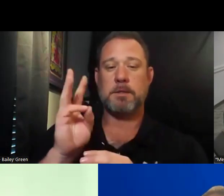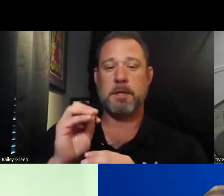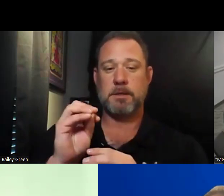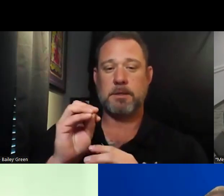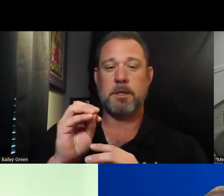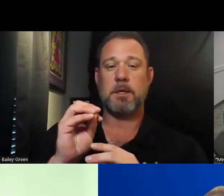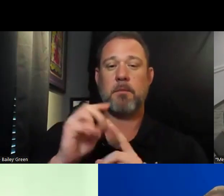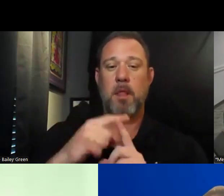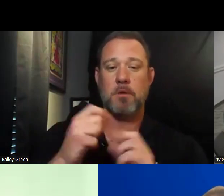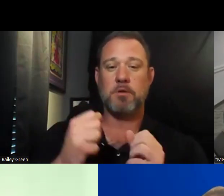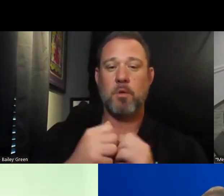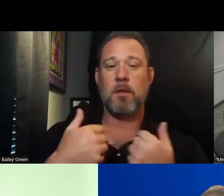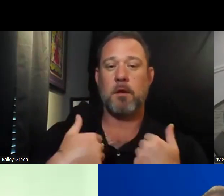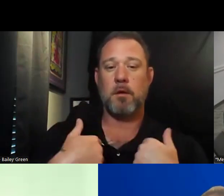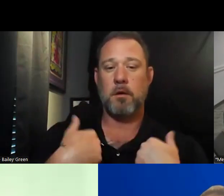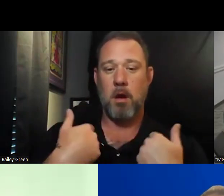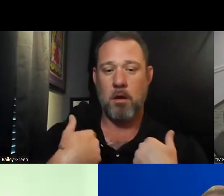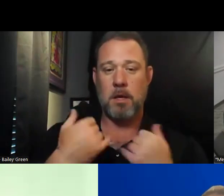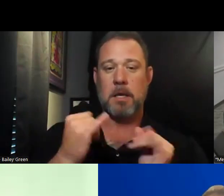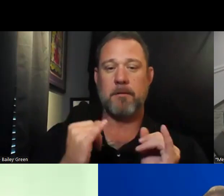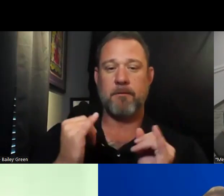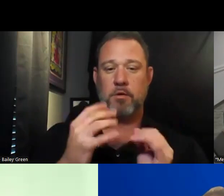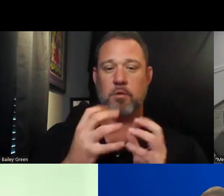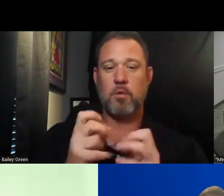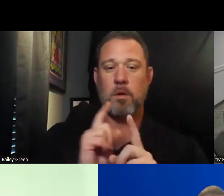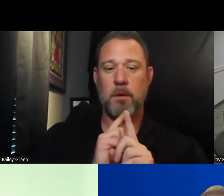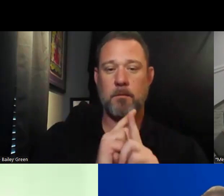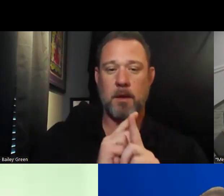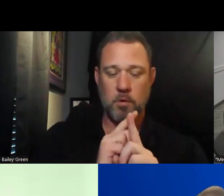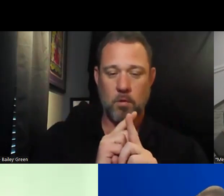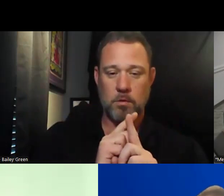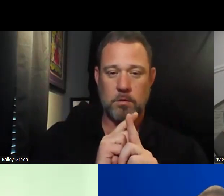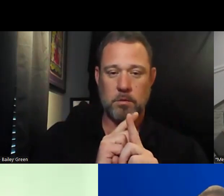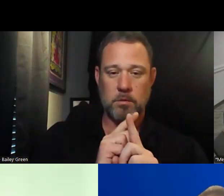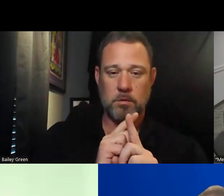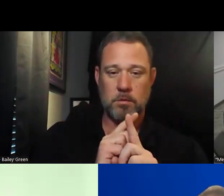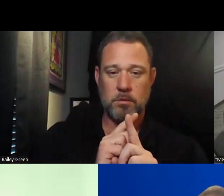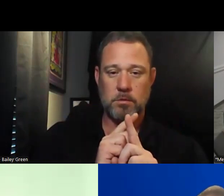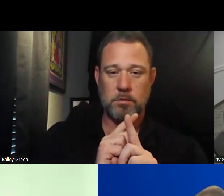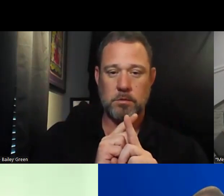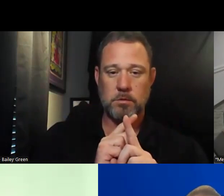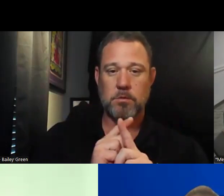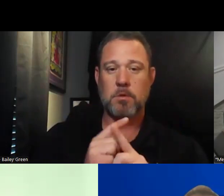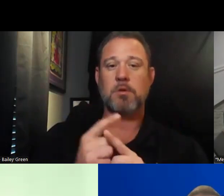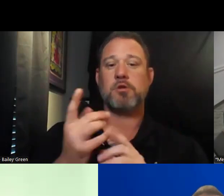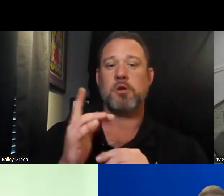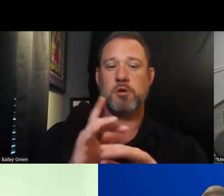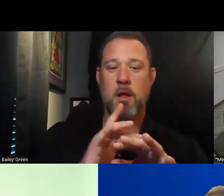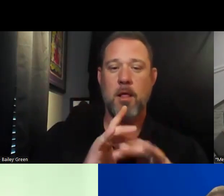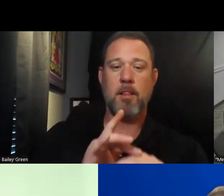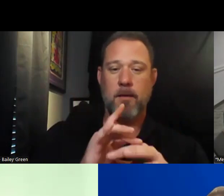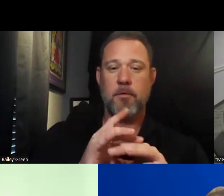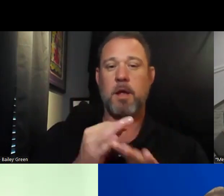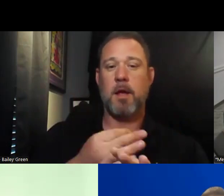with young individuals that wish to be mentored. So that's one way to not only just leverage the